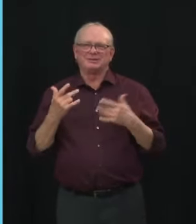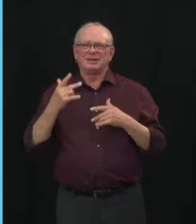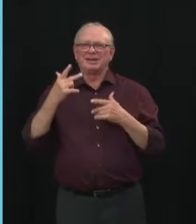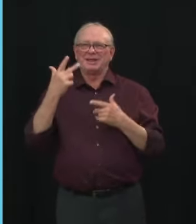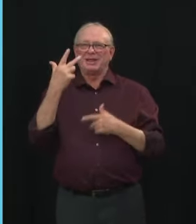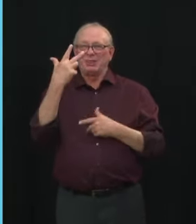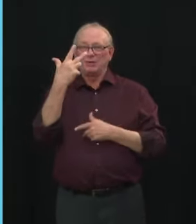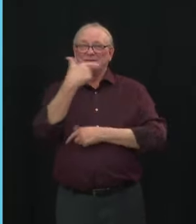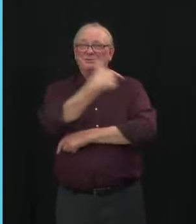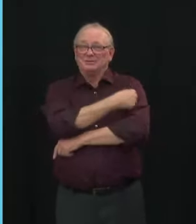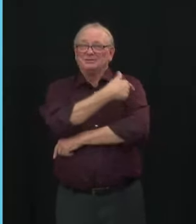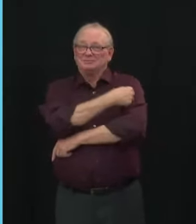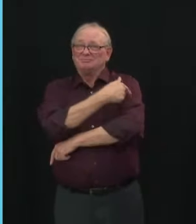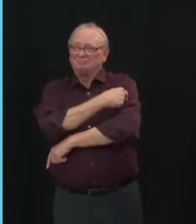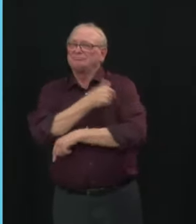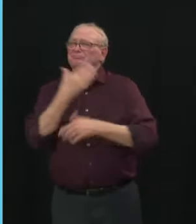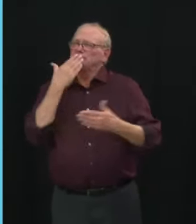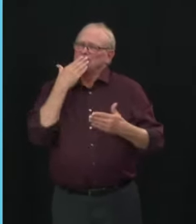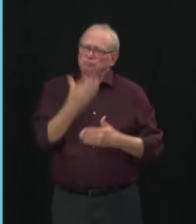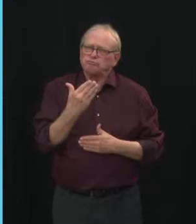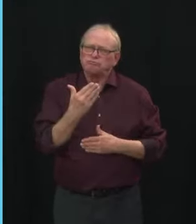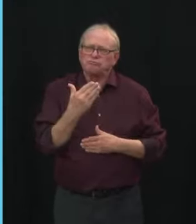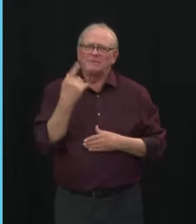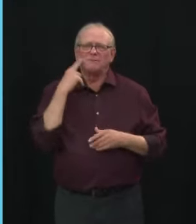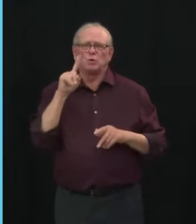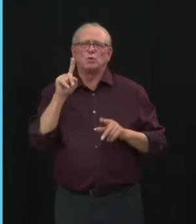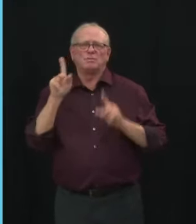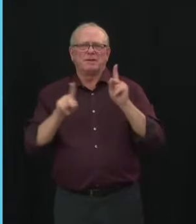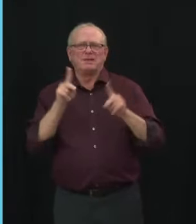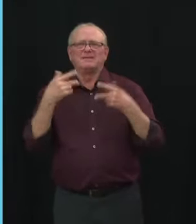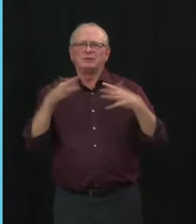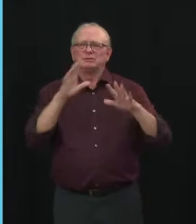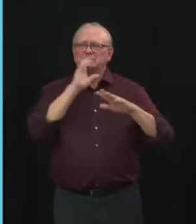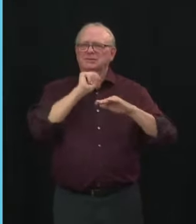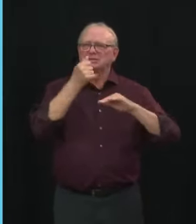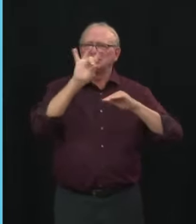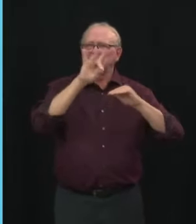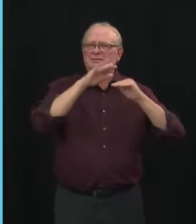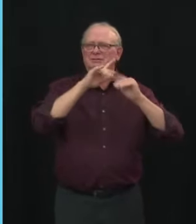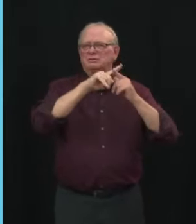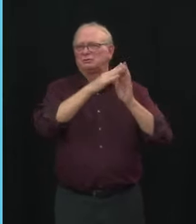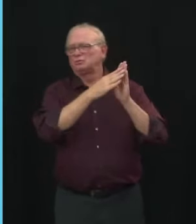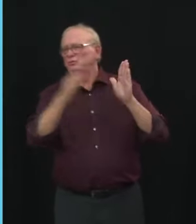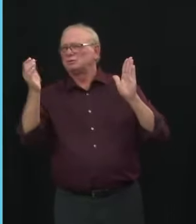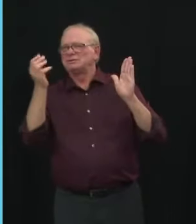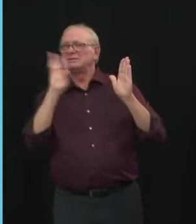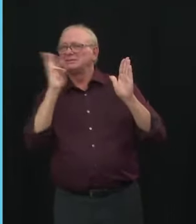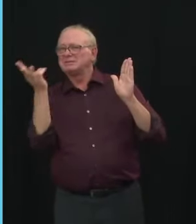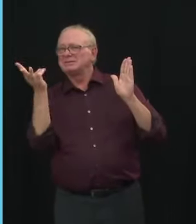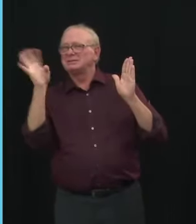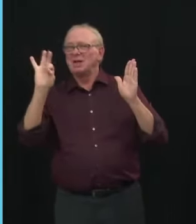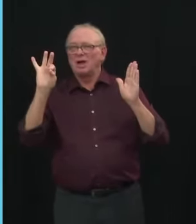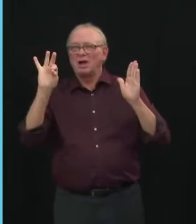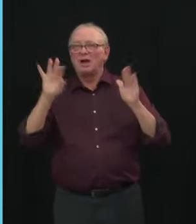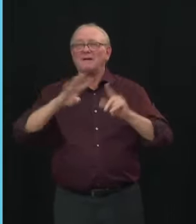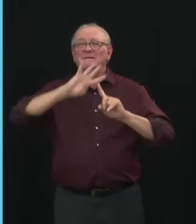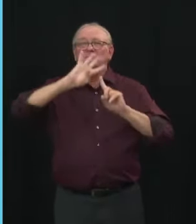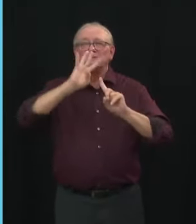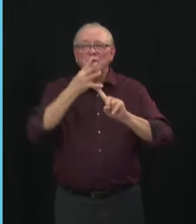offers is important for those who are 18 to 69, those who are 70 and up. That 4th dose provides a